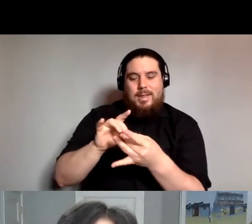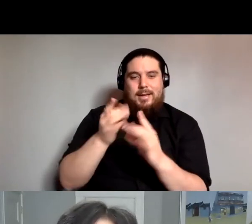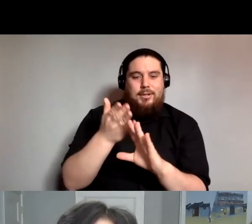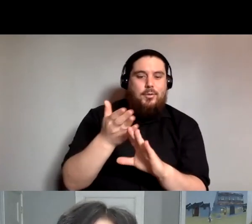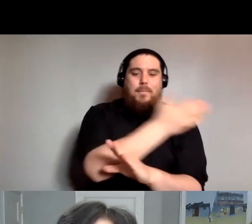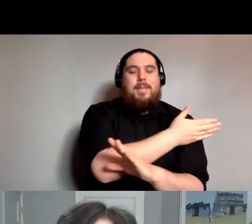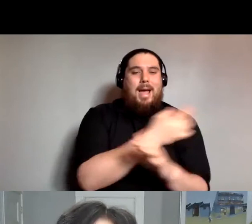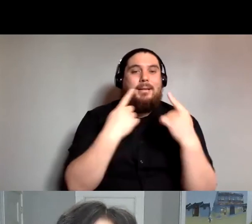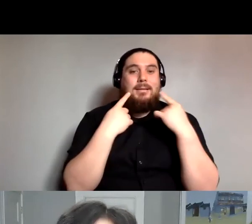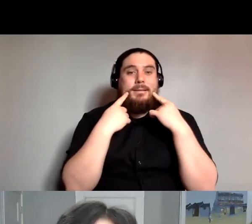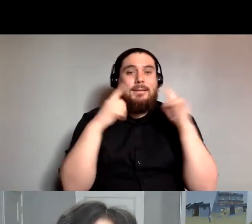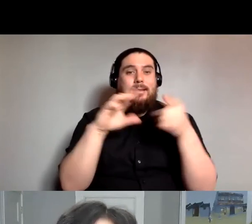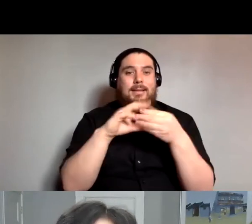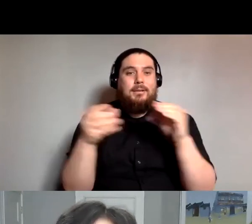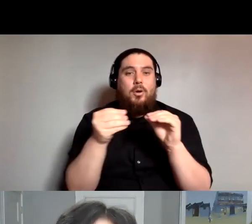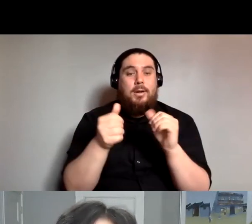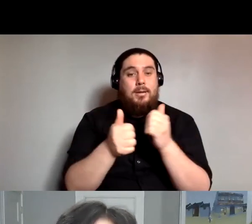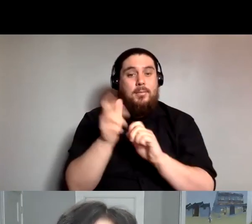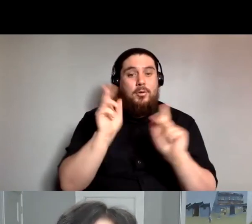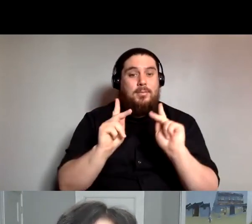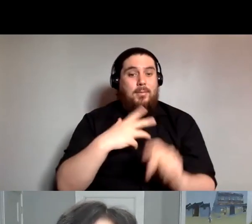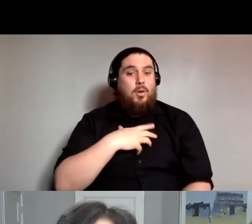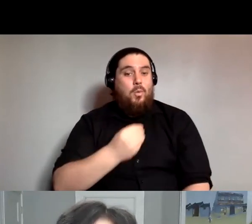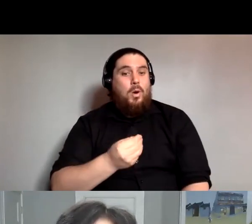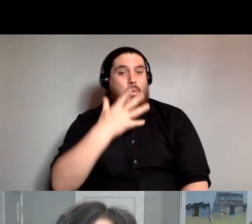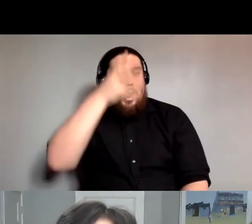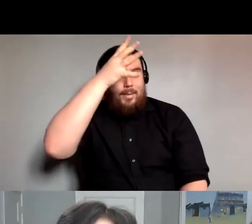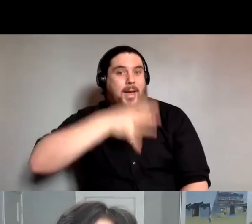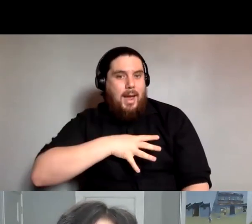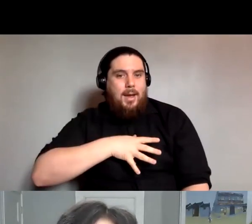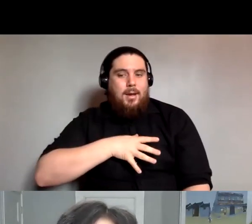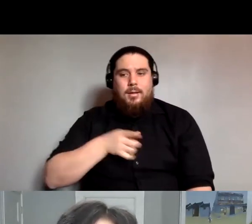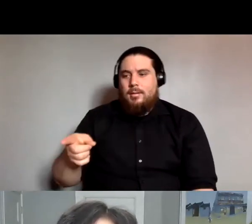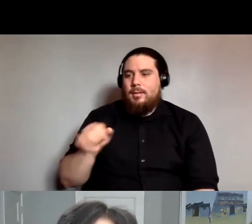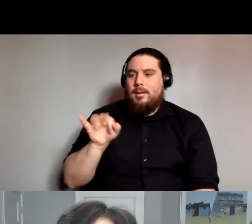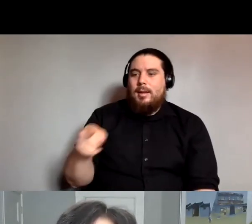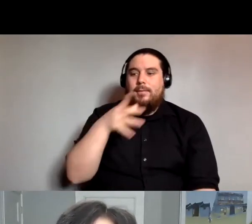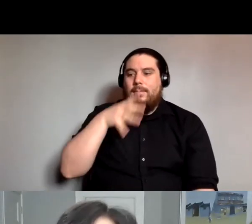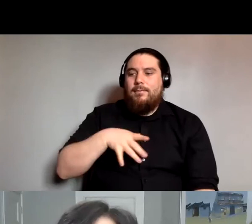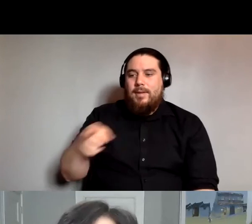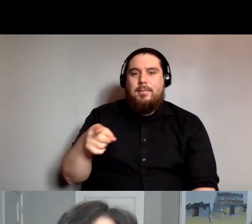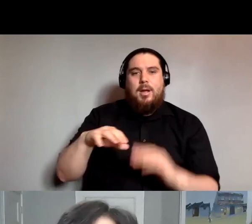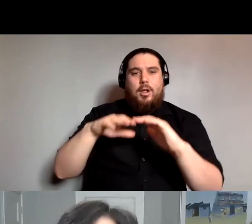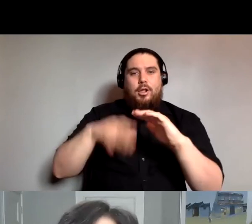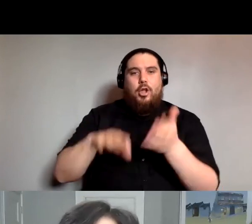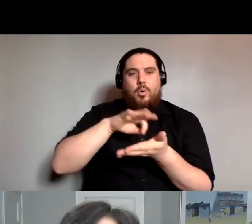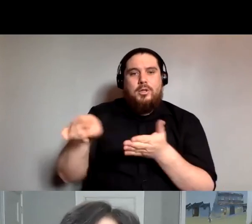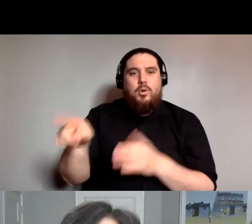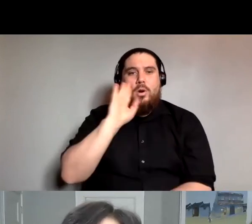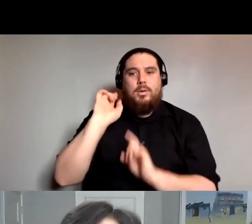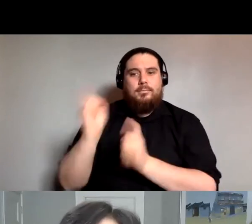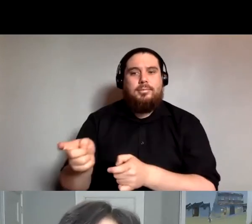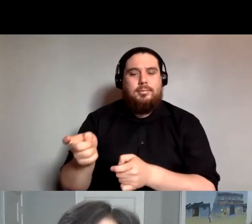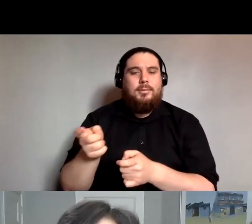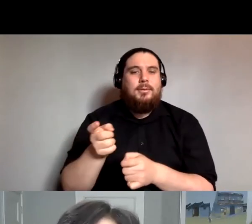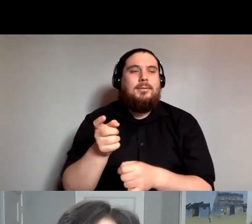whom were white and male, it gave lower scores to candidates with female attributes, such as those who have attended an